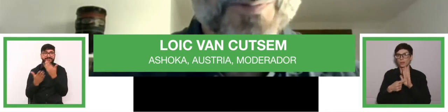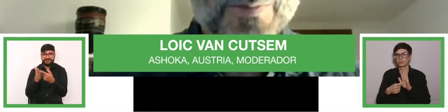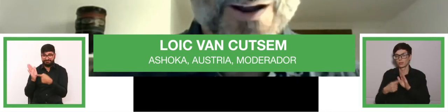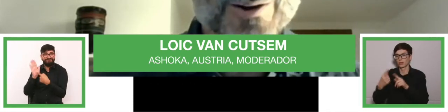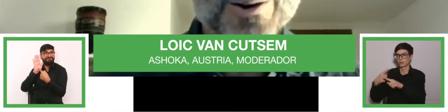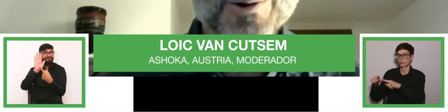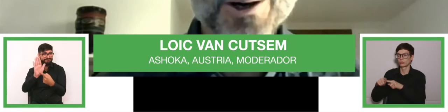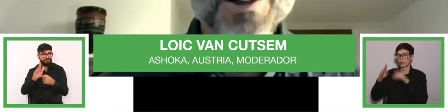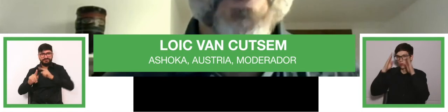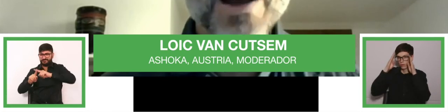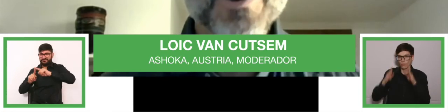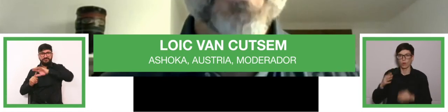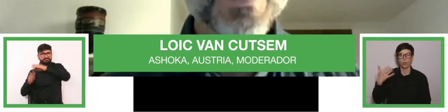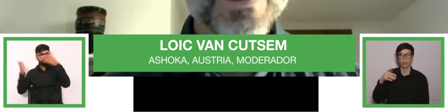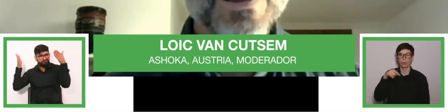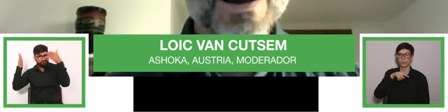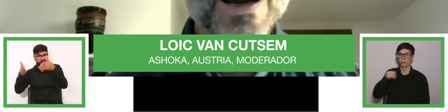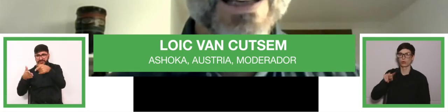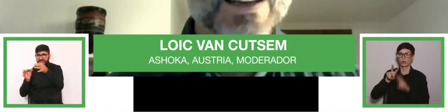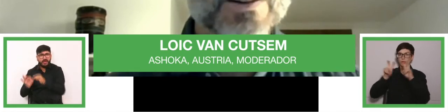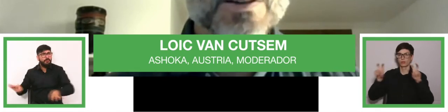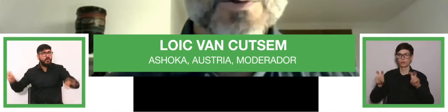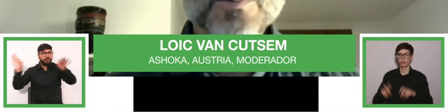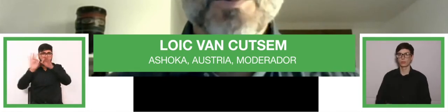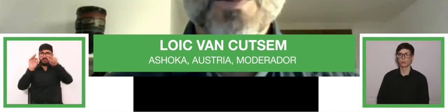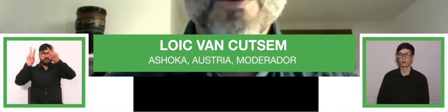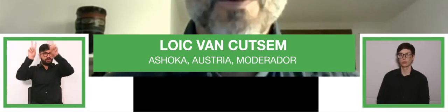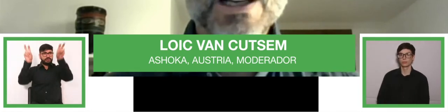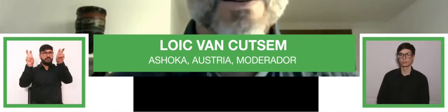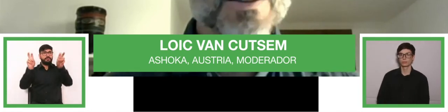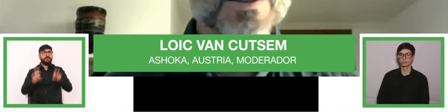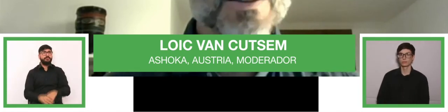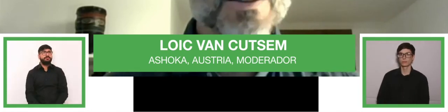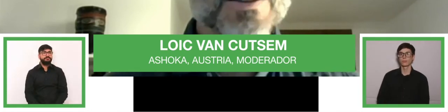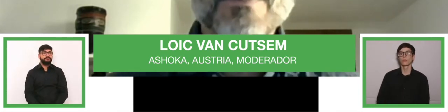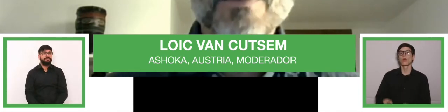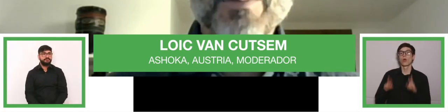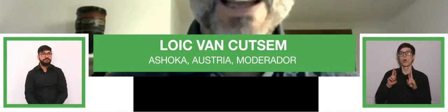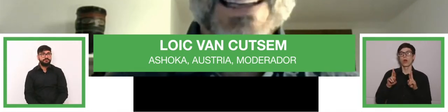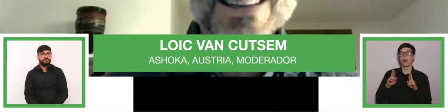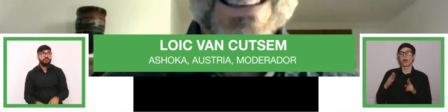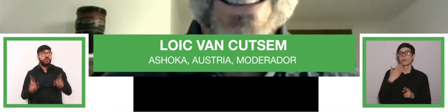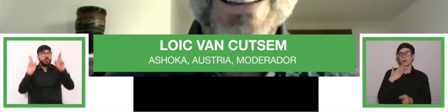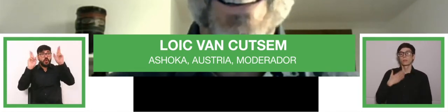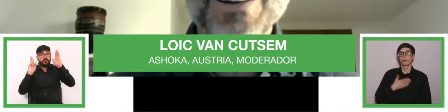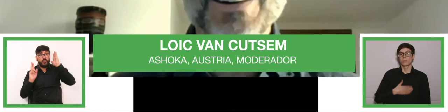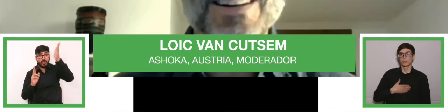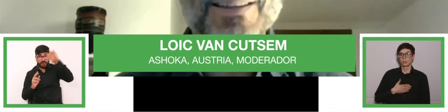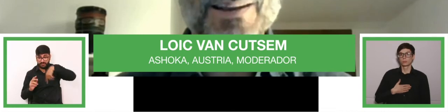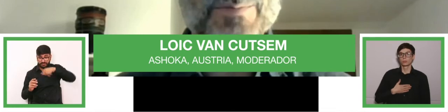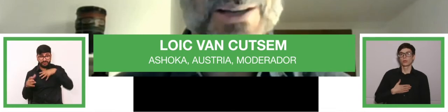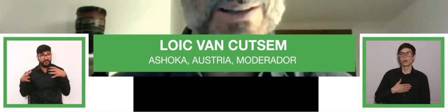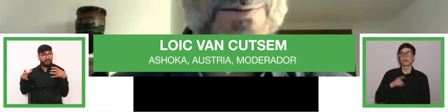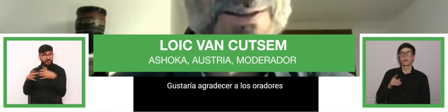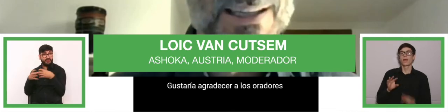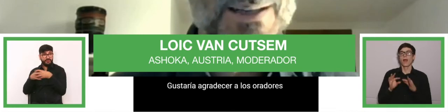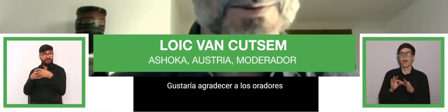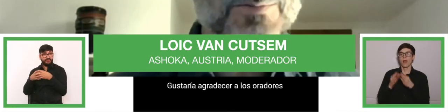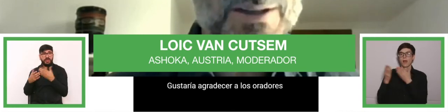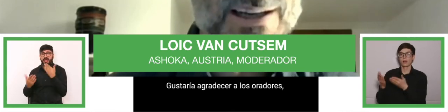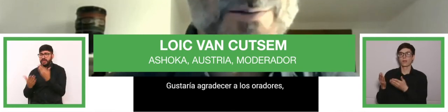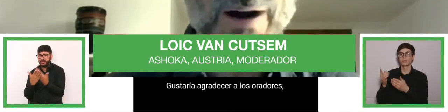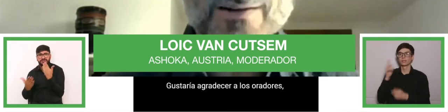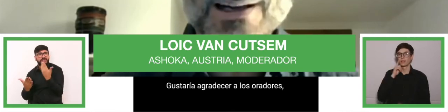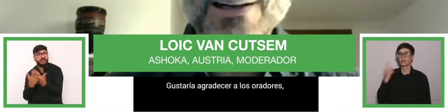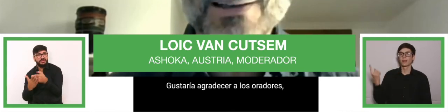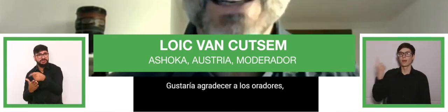for all your work. I'd like also, before we close, to thank the panelists and the impact transfer team,